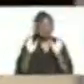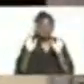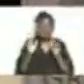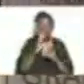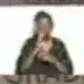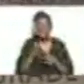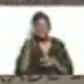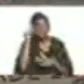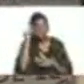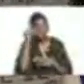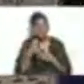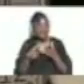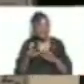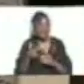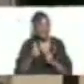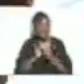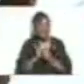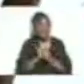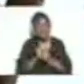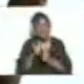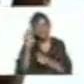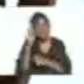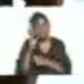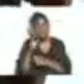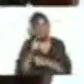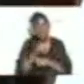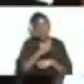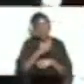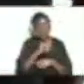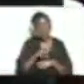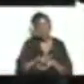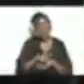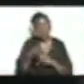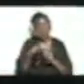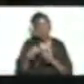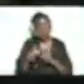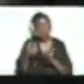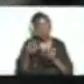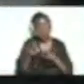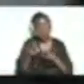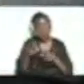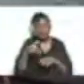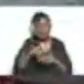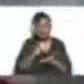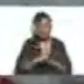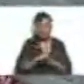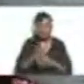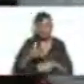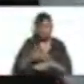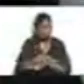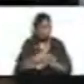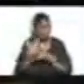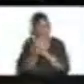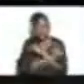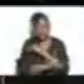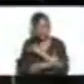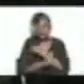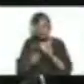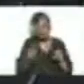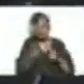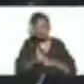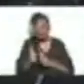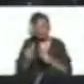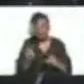local government election, which took place in schools all across the country, followed the same processes as national elections